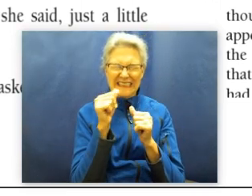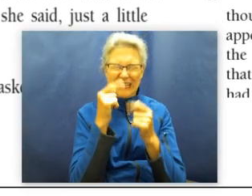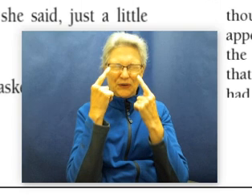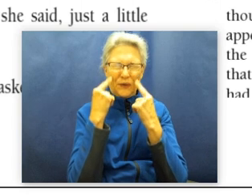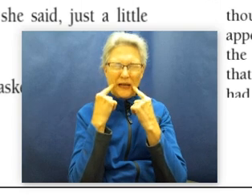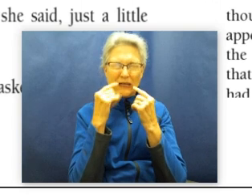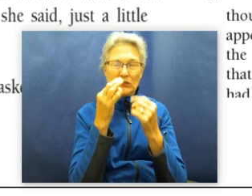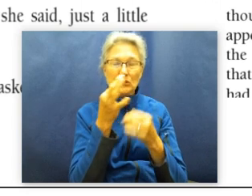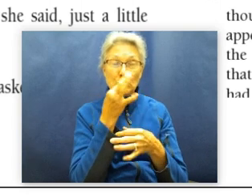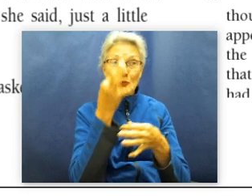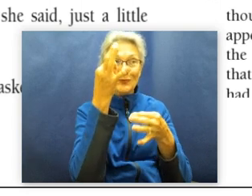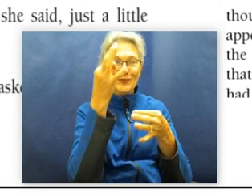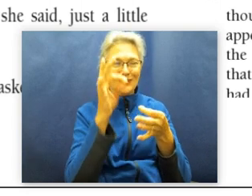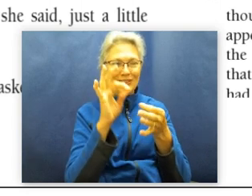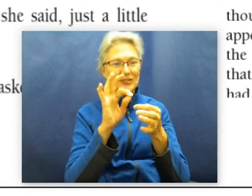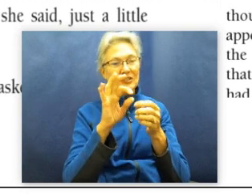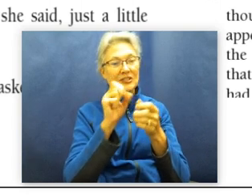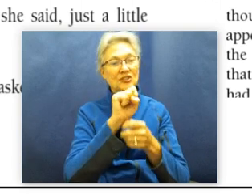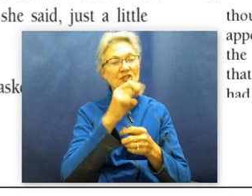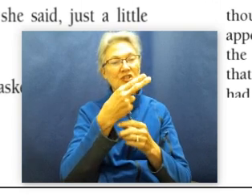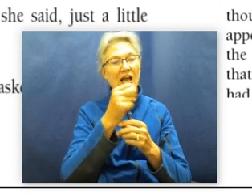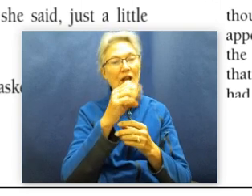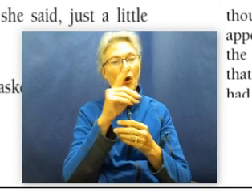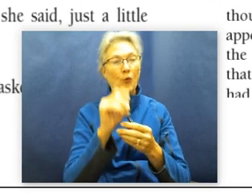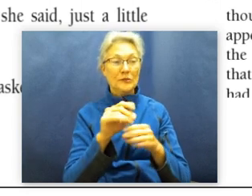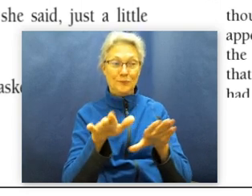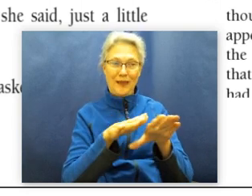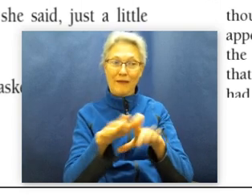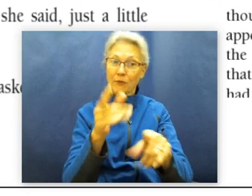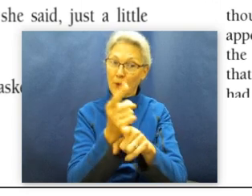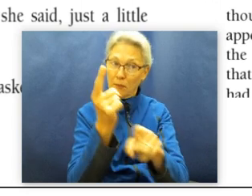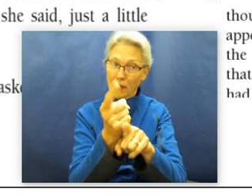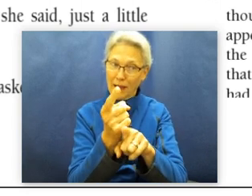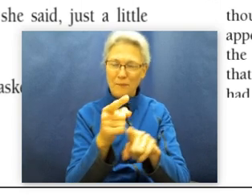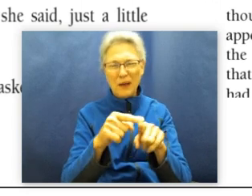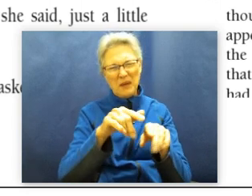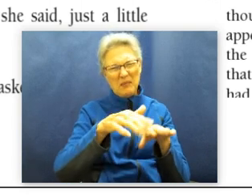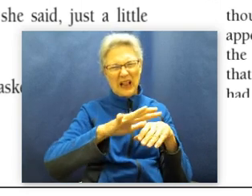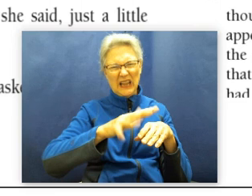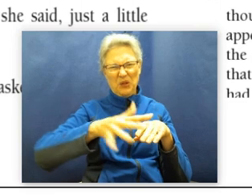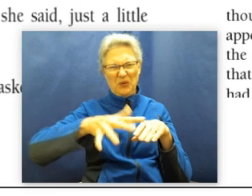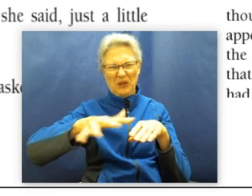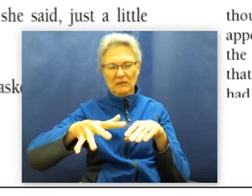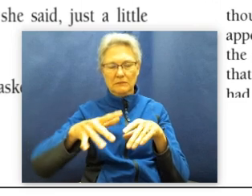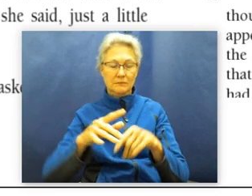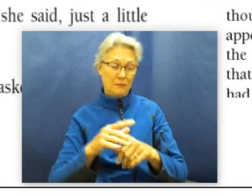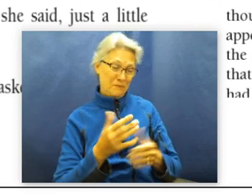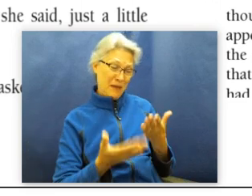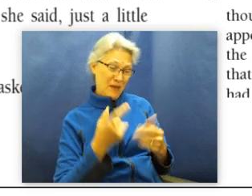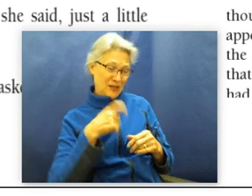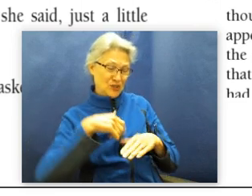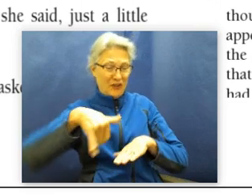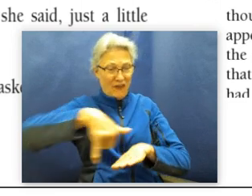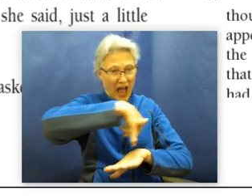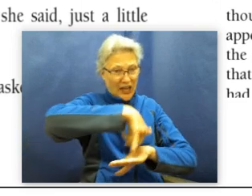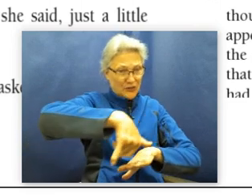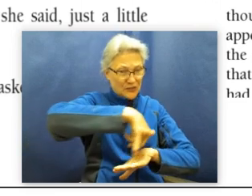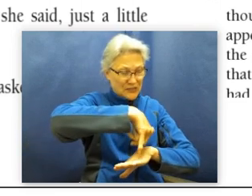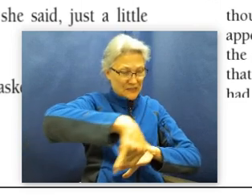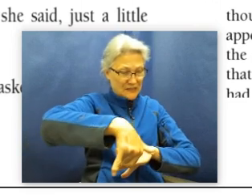soon his shadow was behaving properly, though still a little creased. Perhaps I should have ironed it, Wendy said